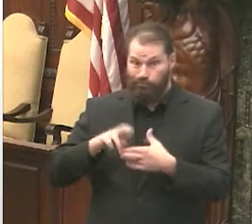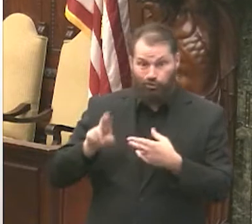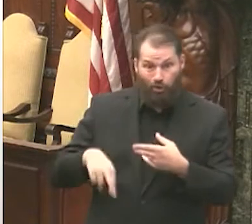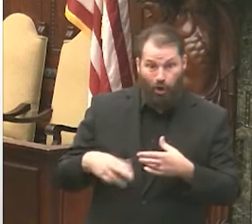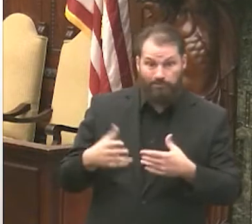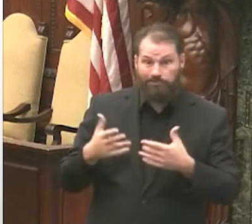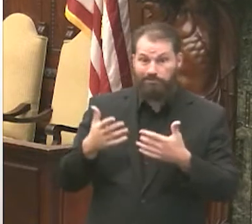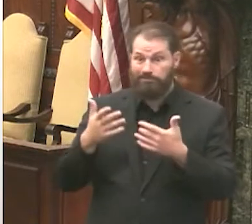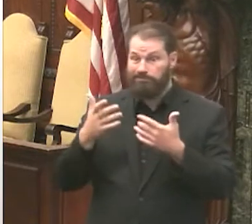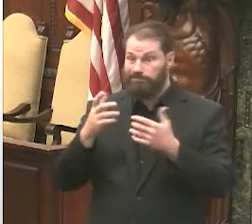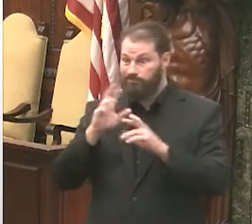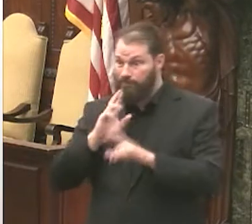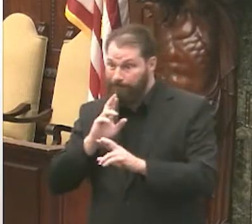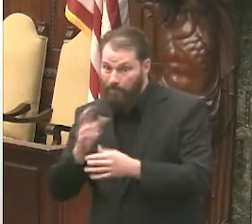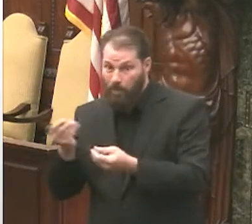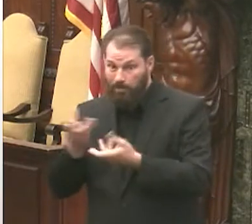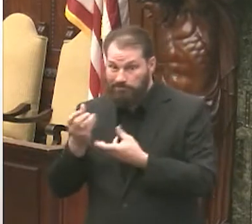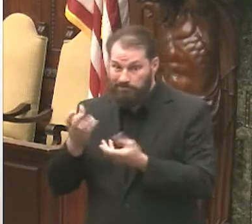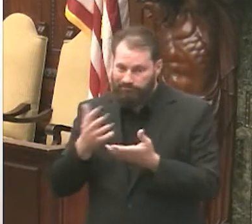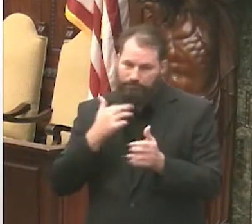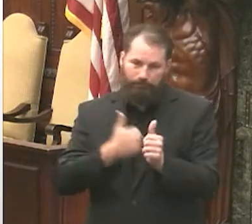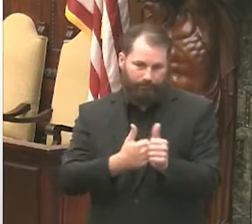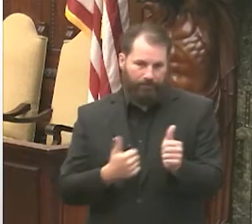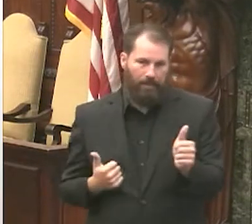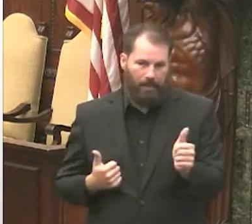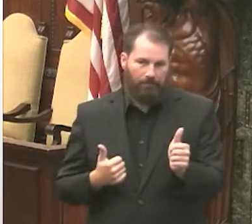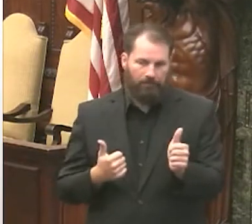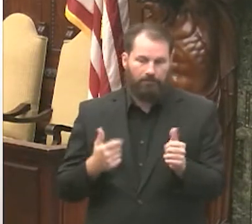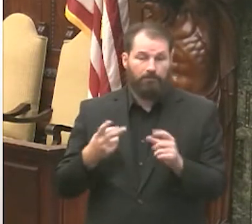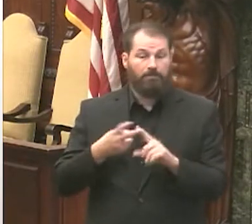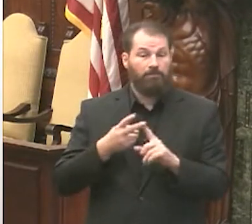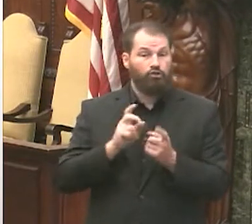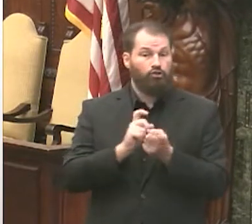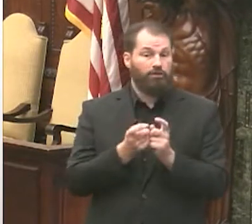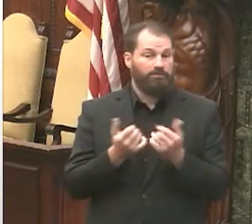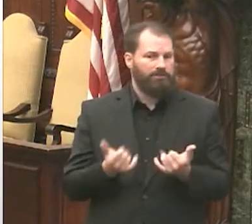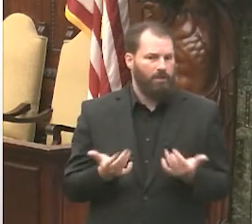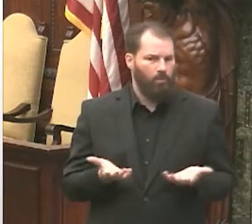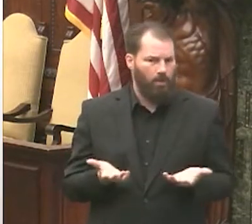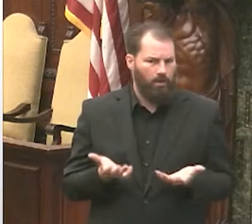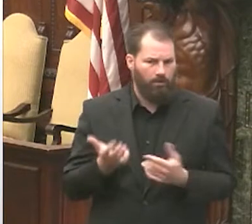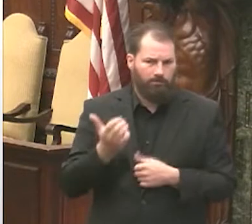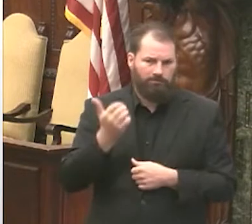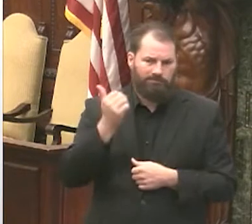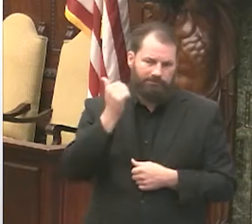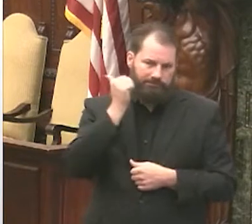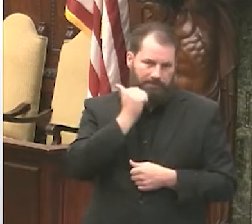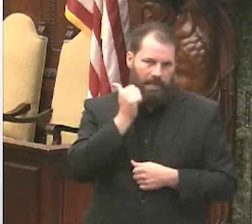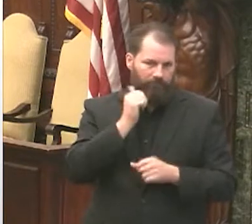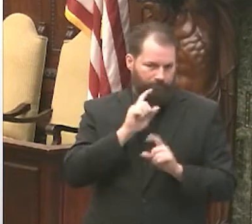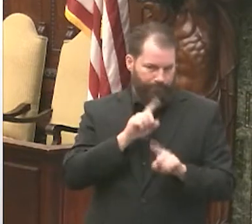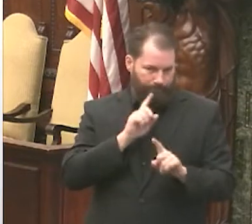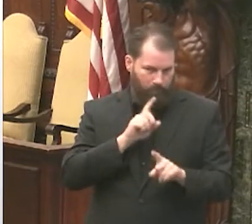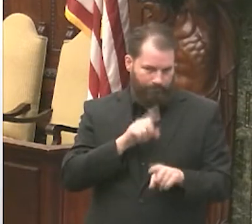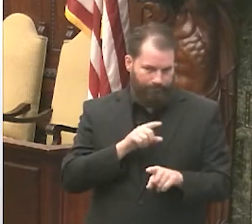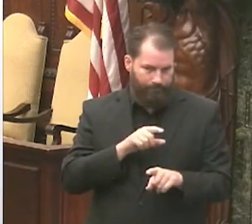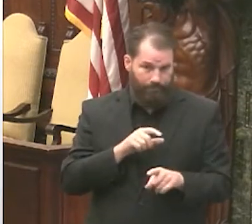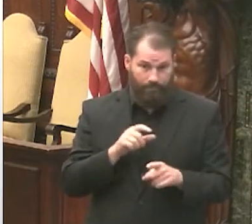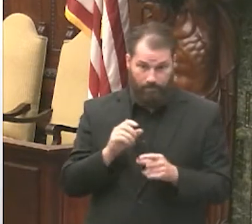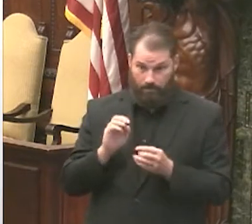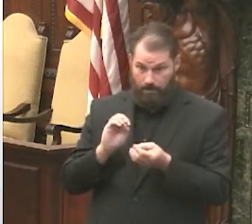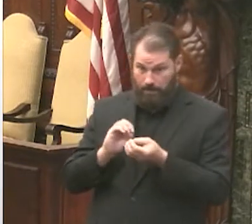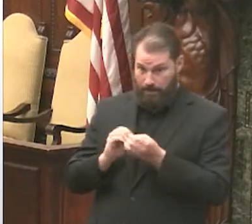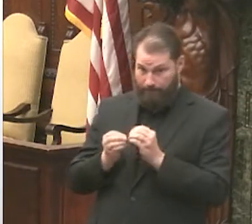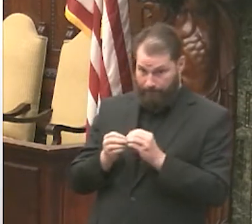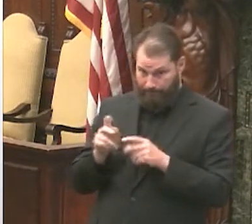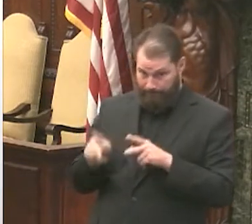reports. And the second change we want to talk about today as far as data reporting is that we will start reporting separately the number of people with